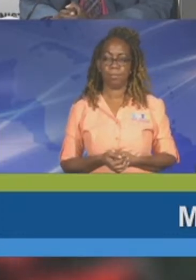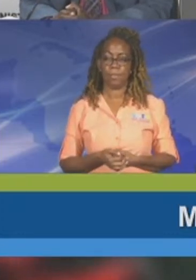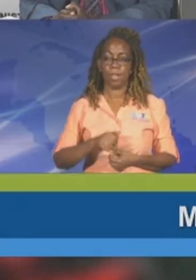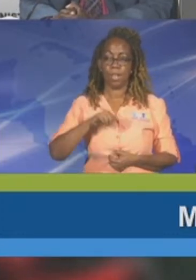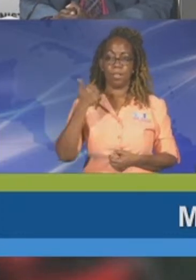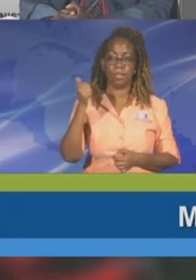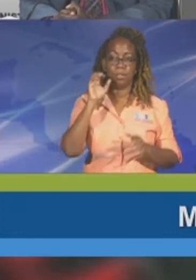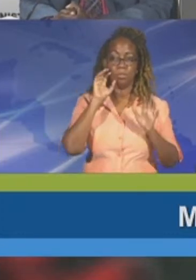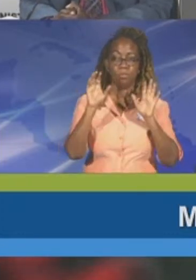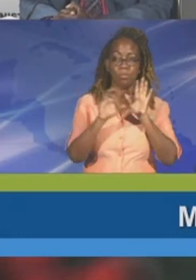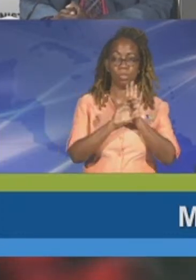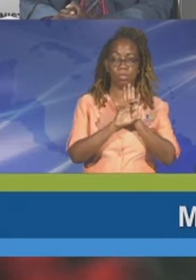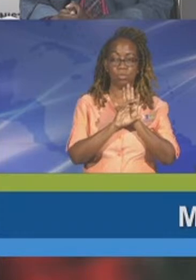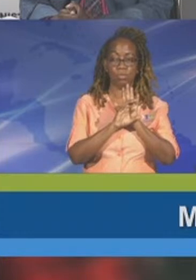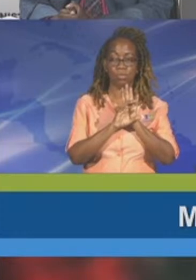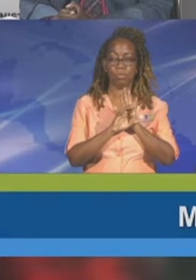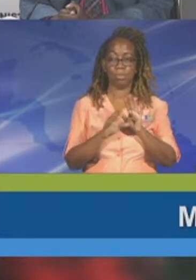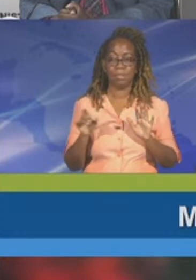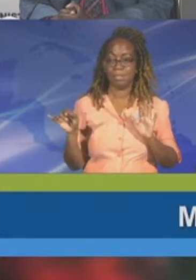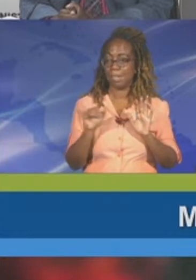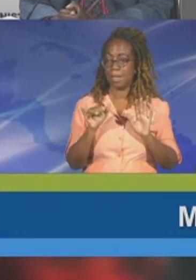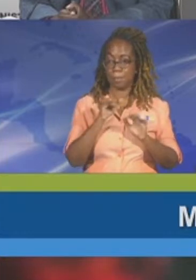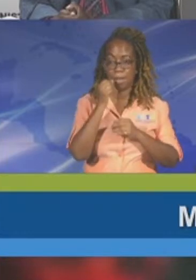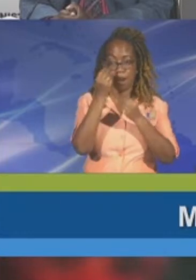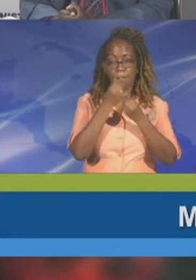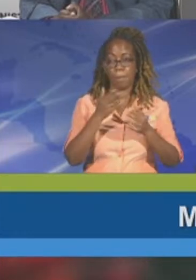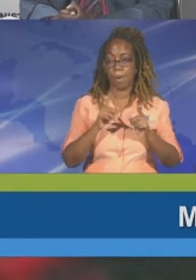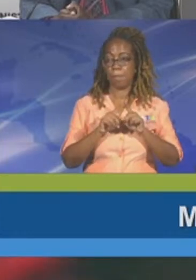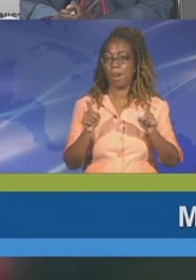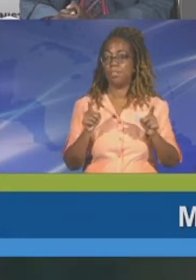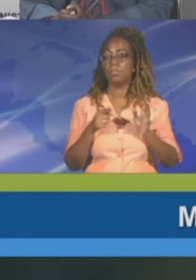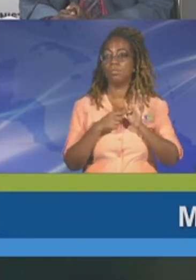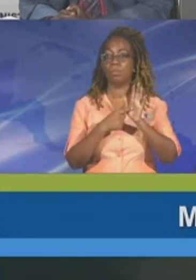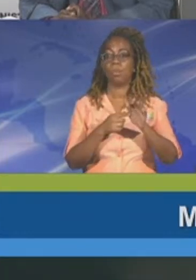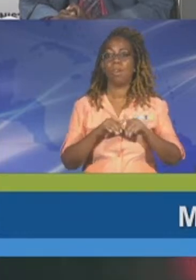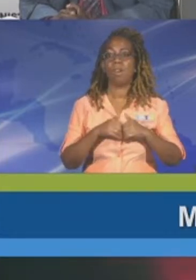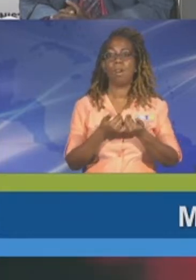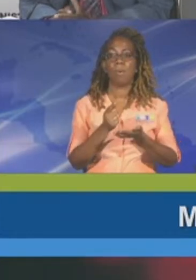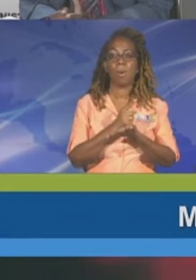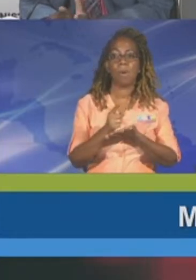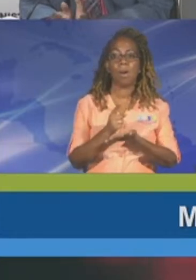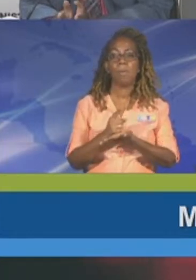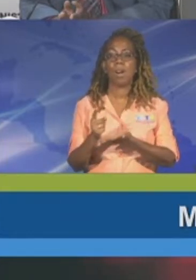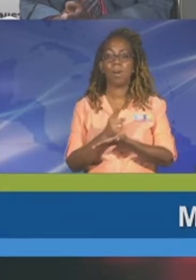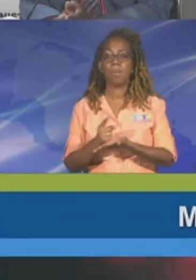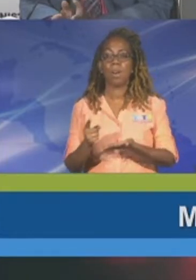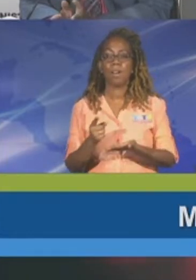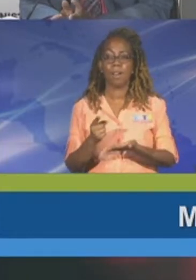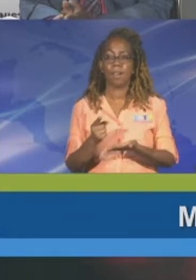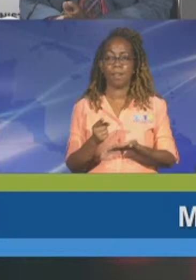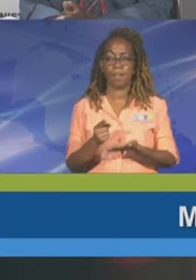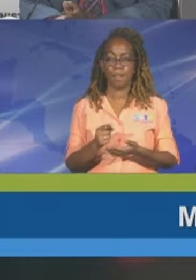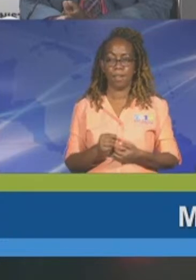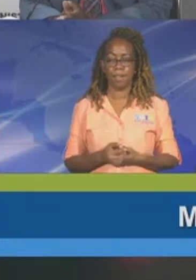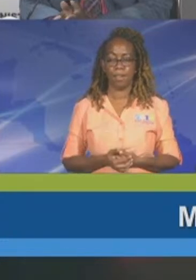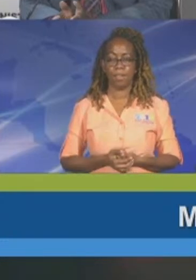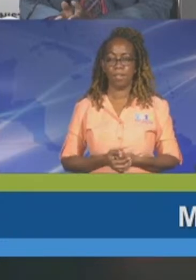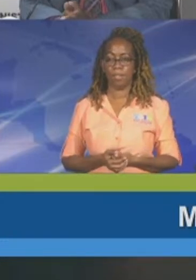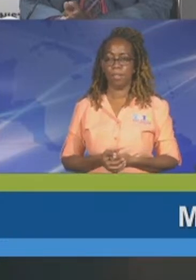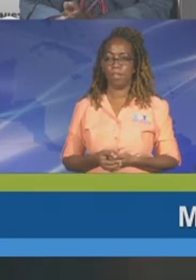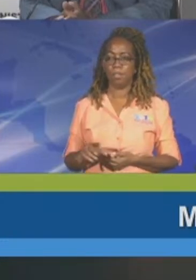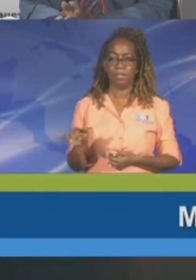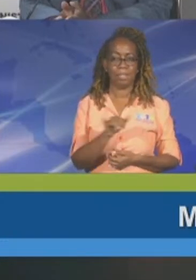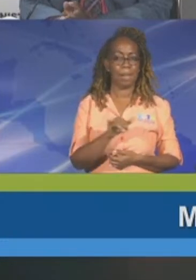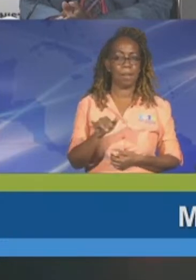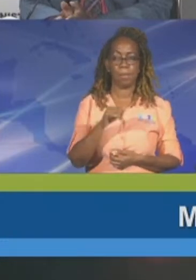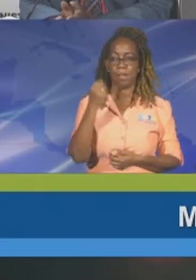slide, we look at the same data now, but aggregated at a weekly time scale. So this next slide gives us the same information,